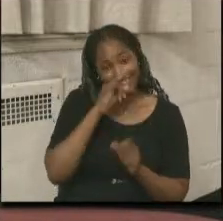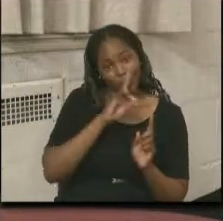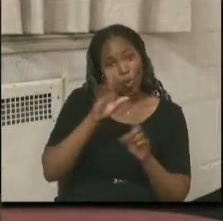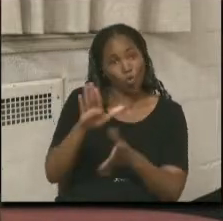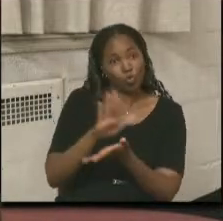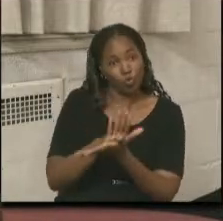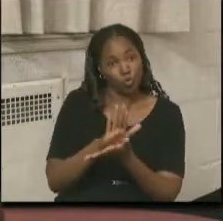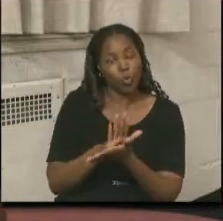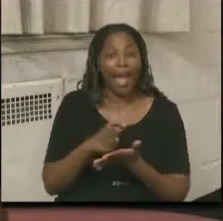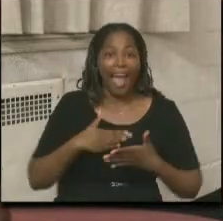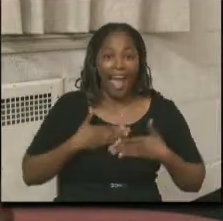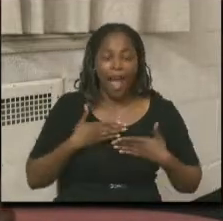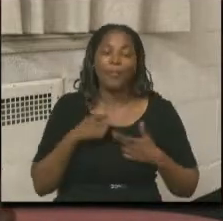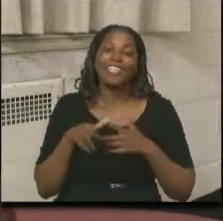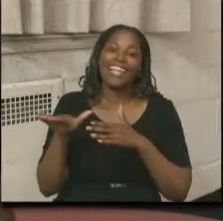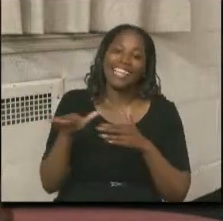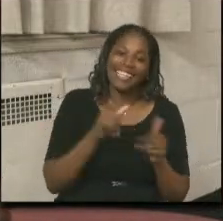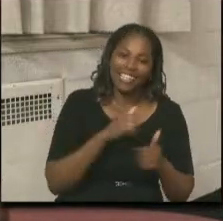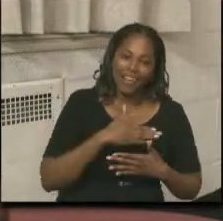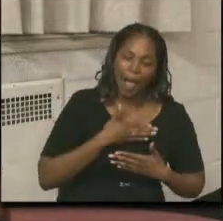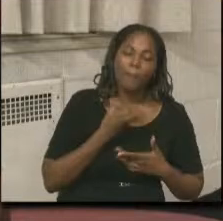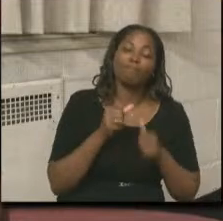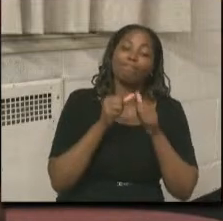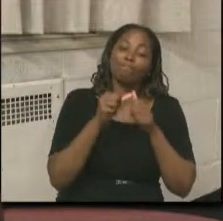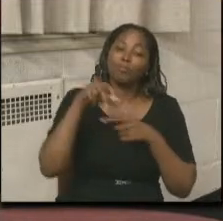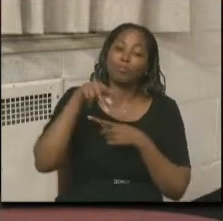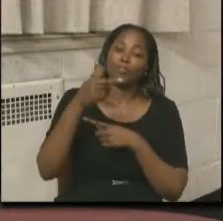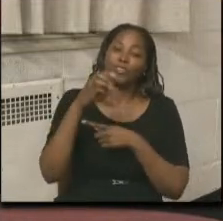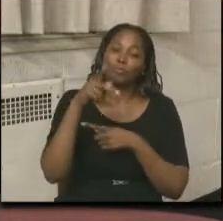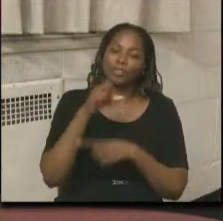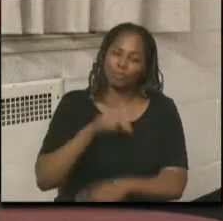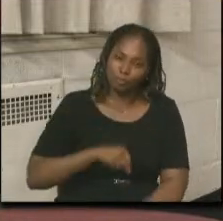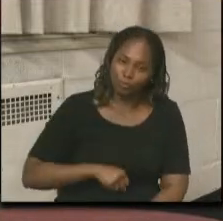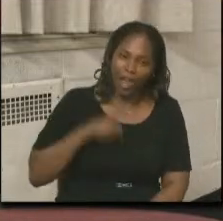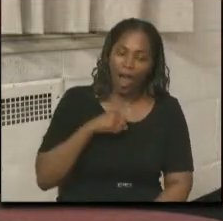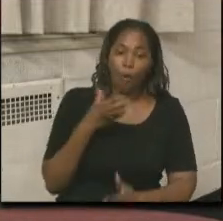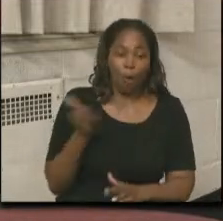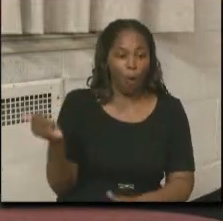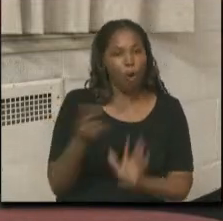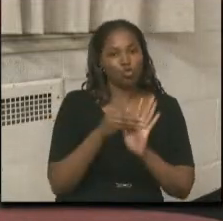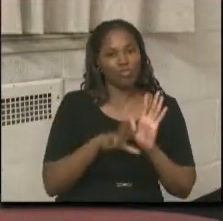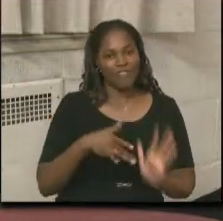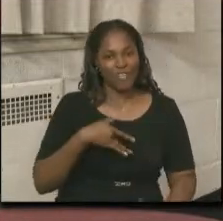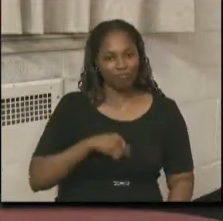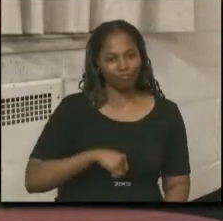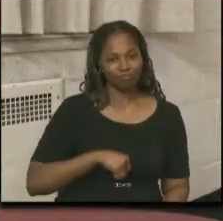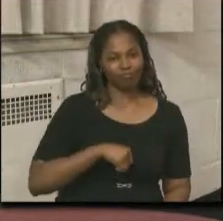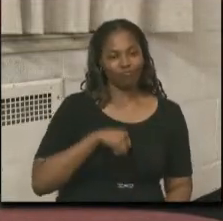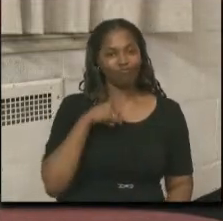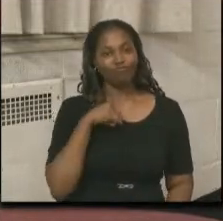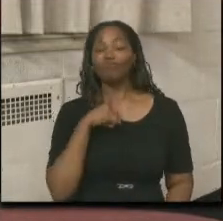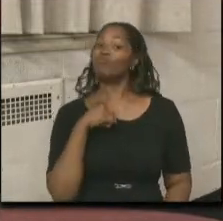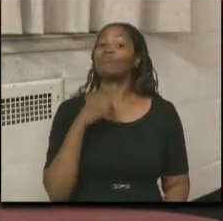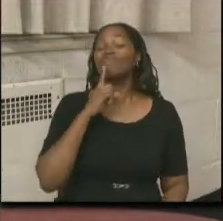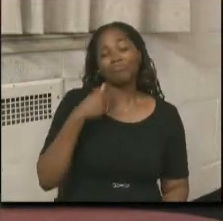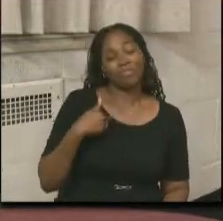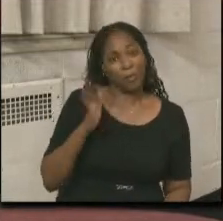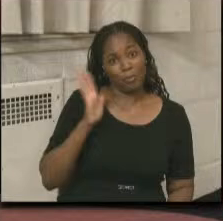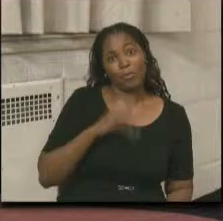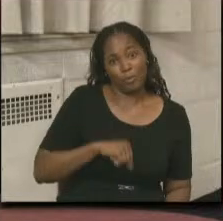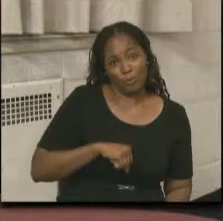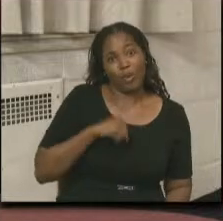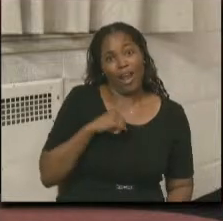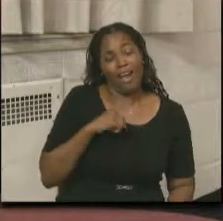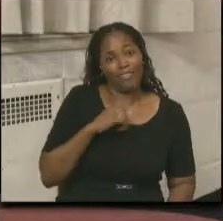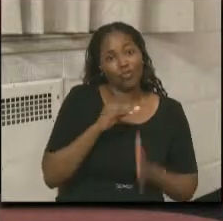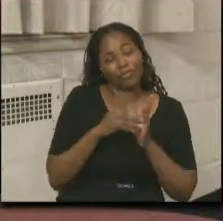happy, and let's be all PGC proud. As a proud student of Crossland High School, I come back